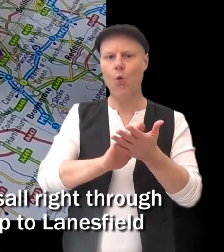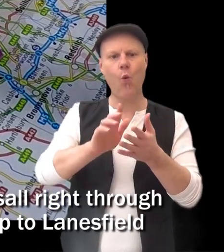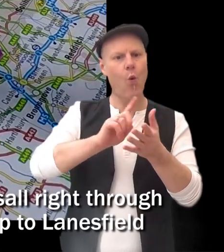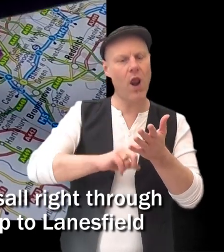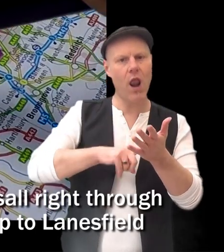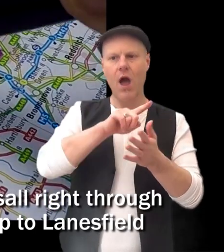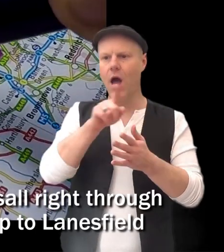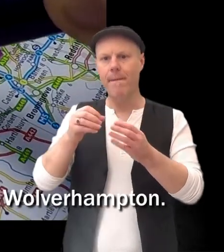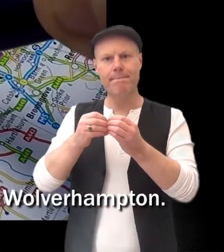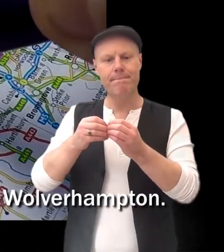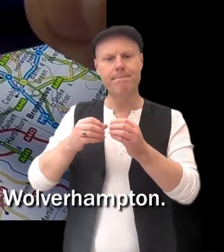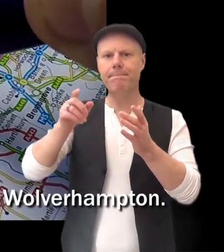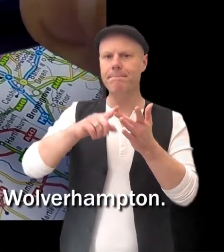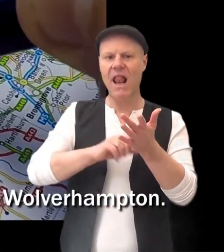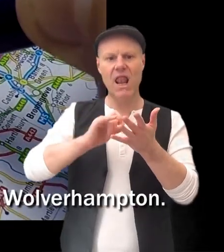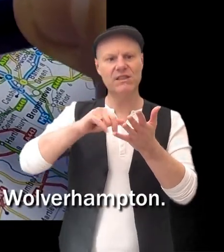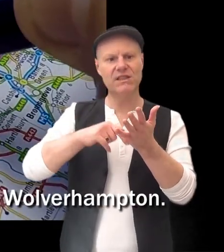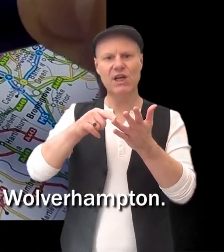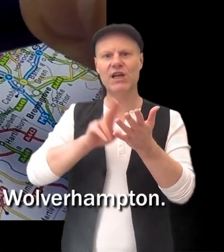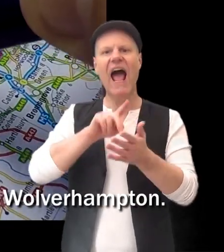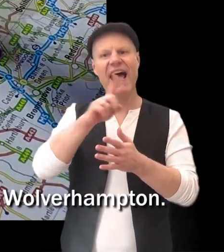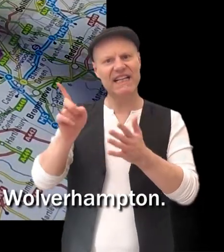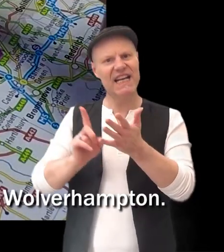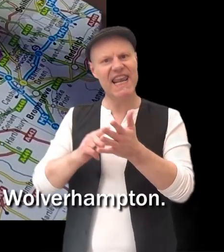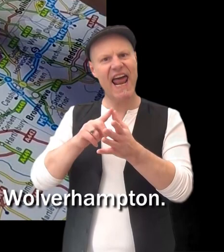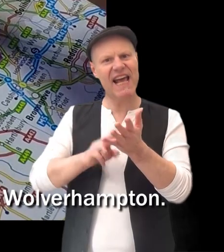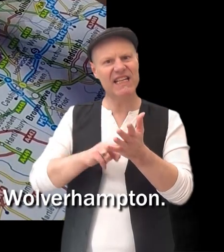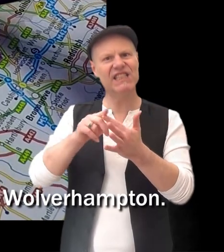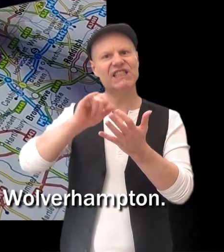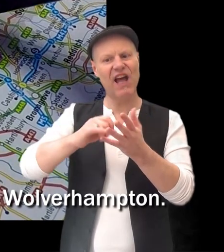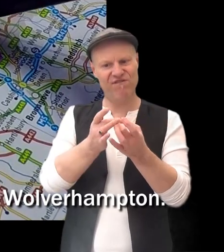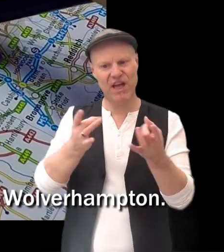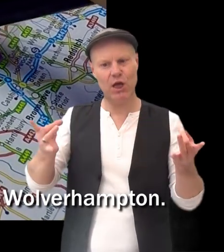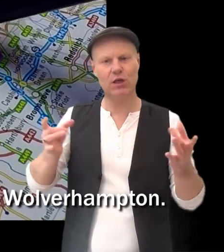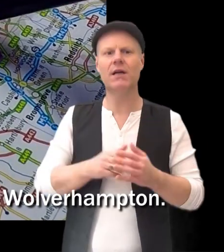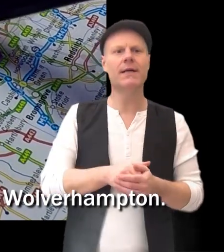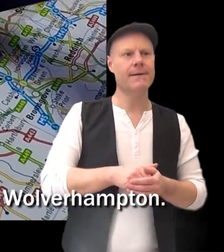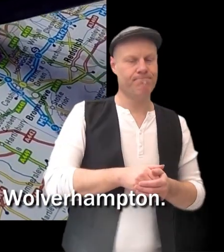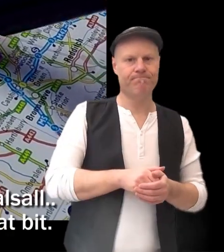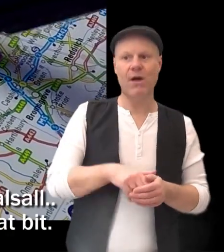so Lanesfield's part of Wolverhampton. Yeah. Right, so he's going, like, Warsaw.